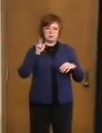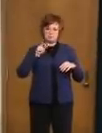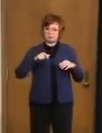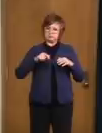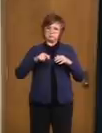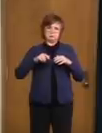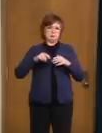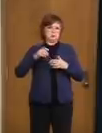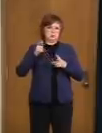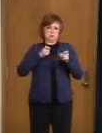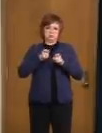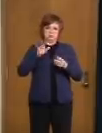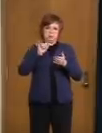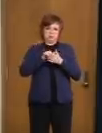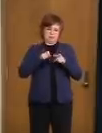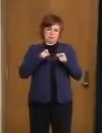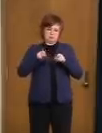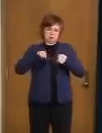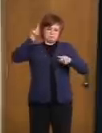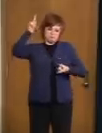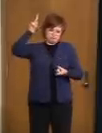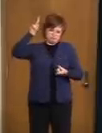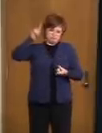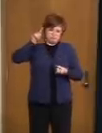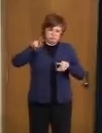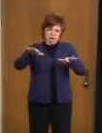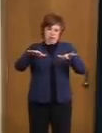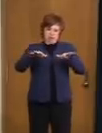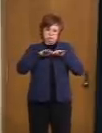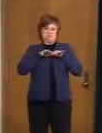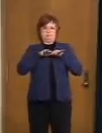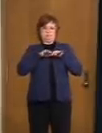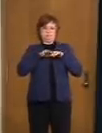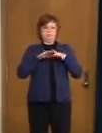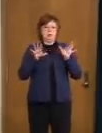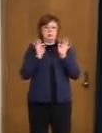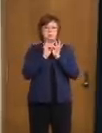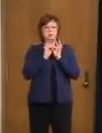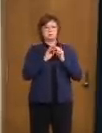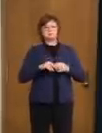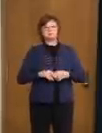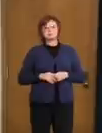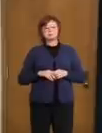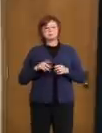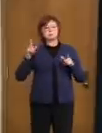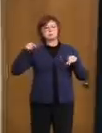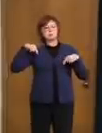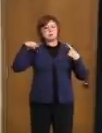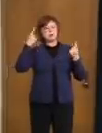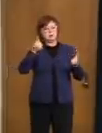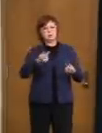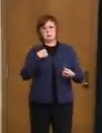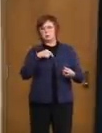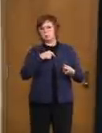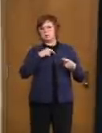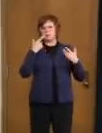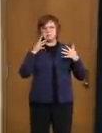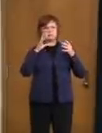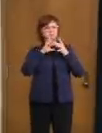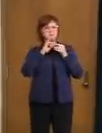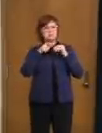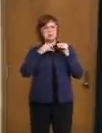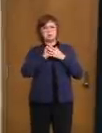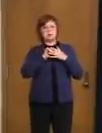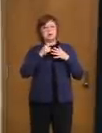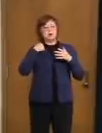program picks up. So while we're continuing with our current public health orders, it's important to recognize that the same orders brought our